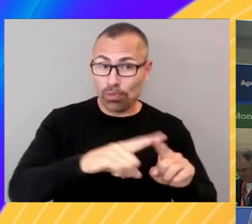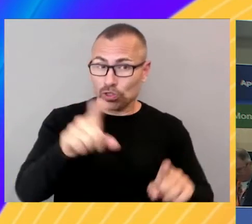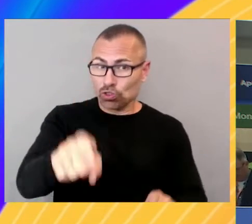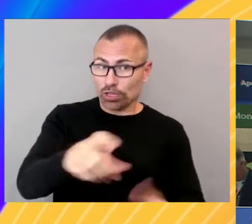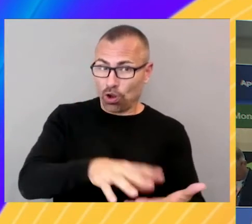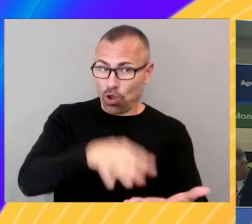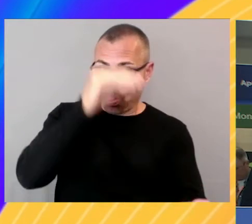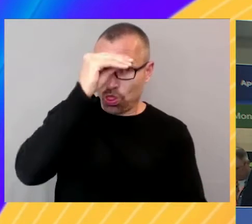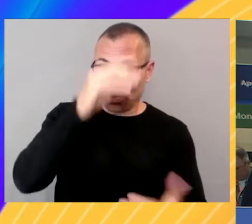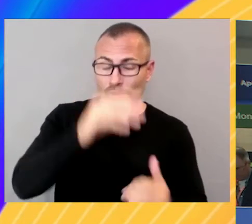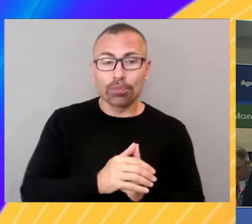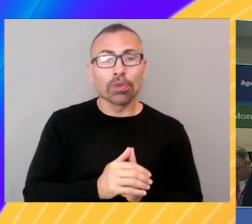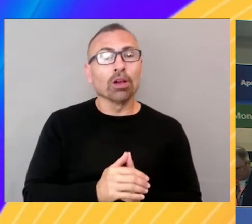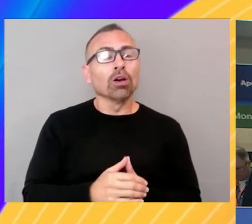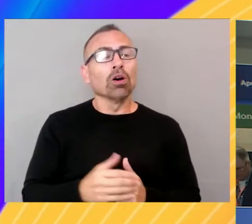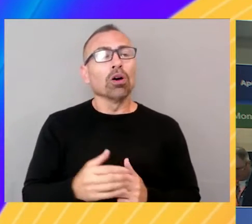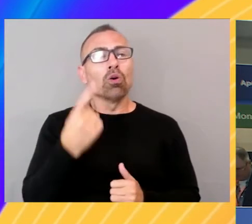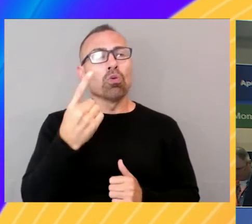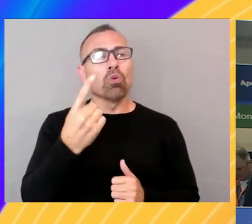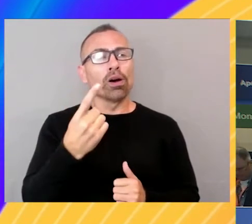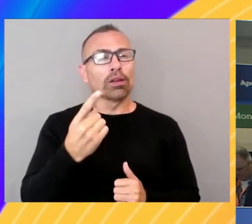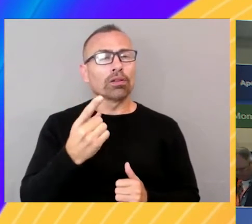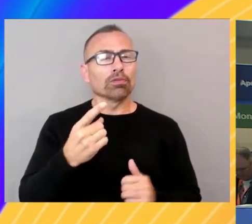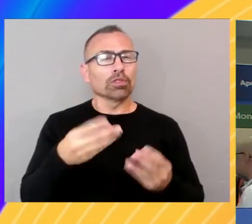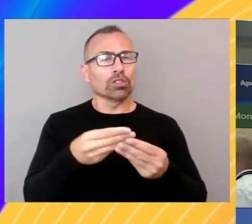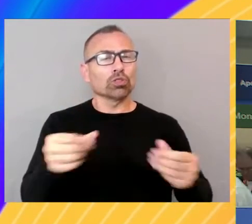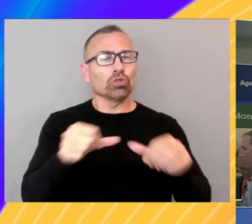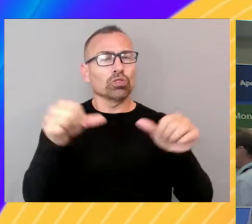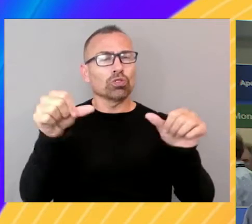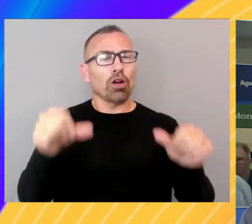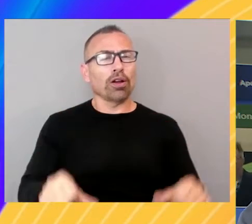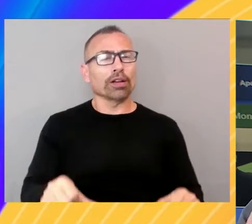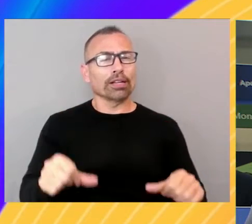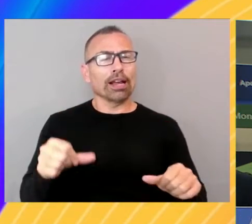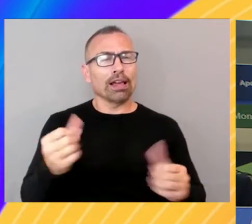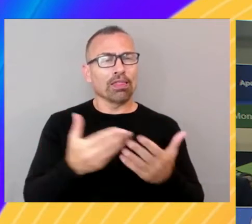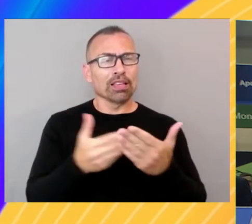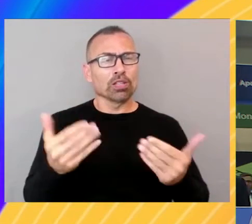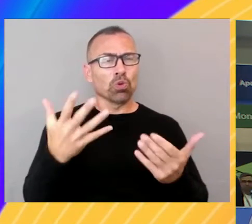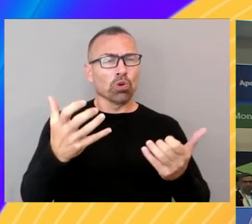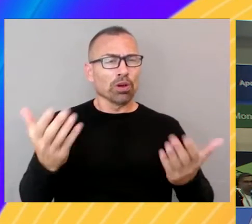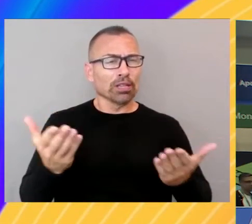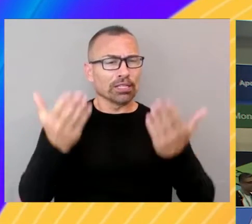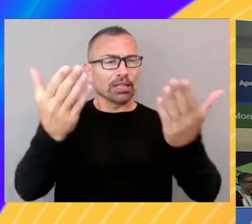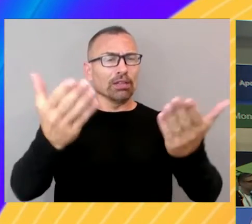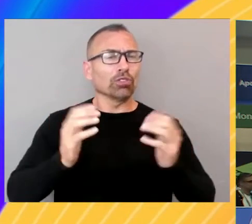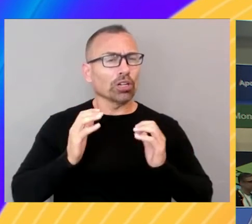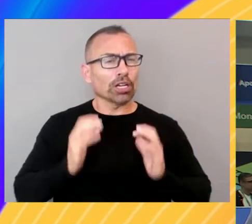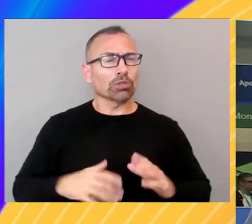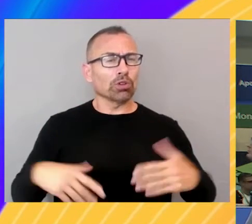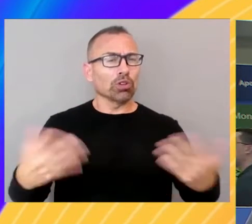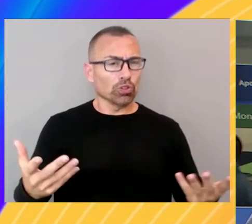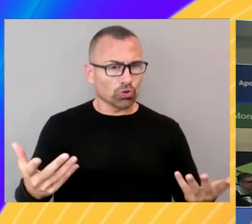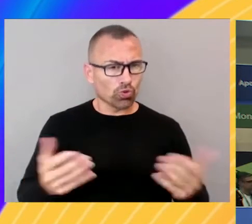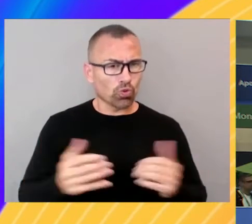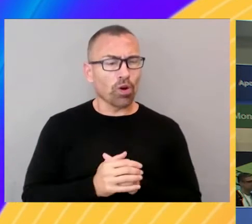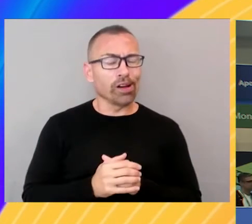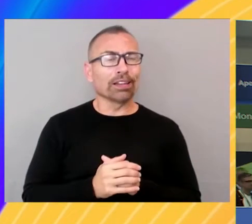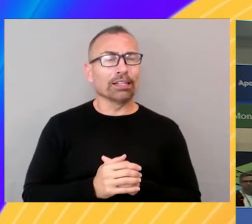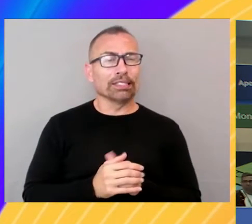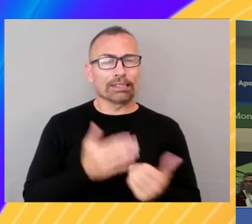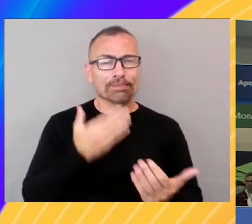architects' one of our things that we can deliver our customer is a guided, well-architected review. And